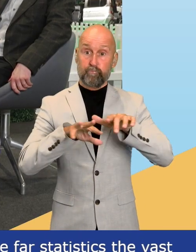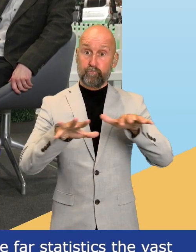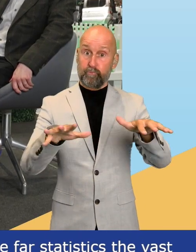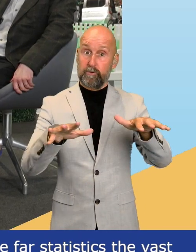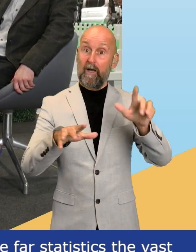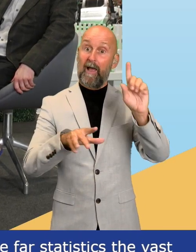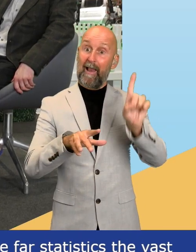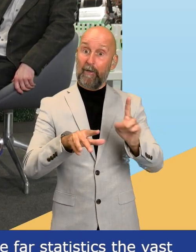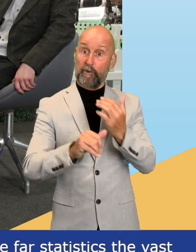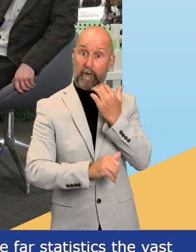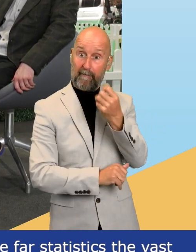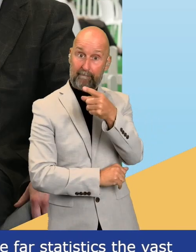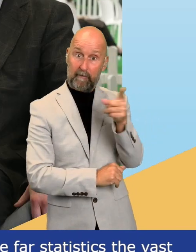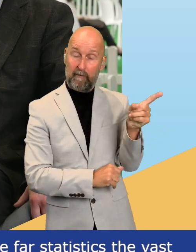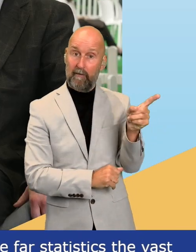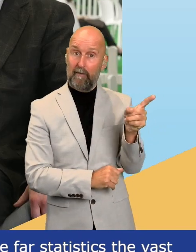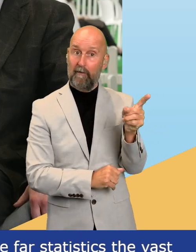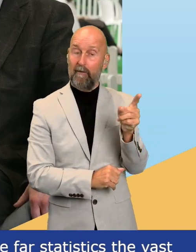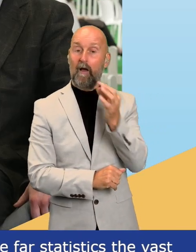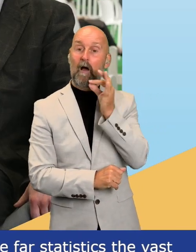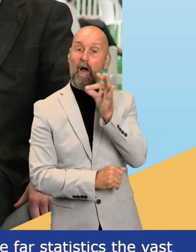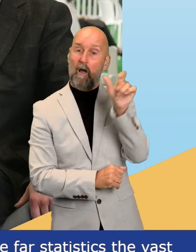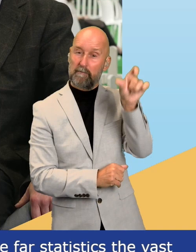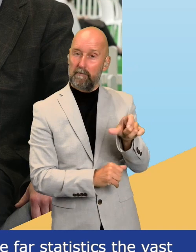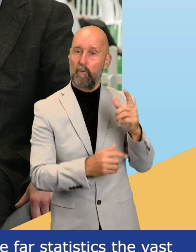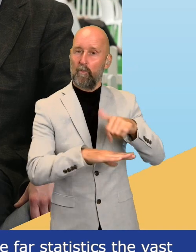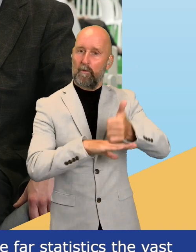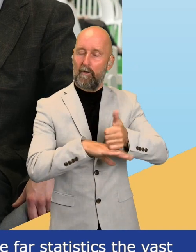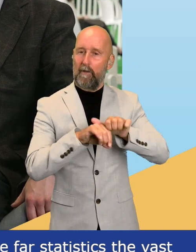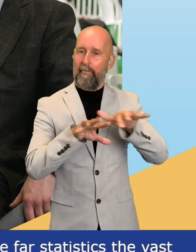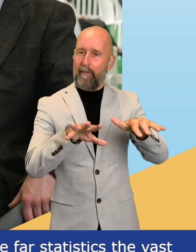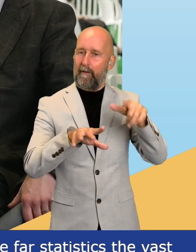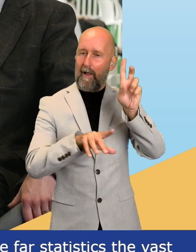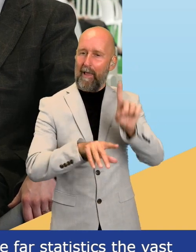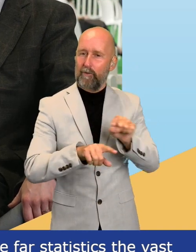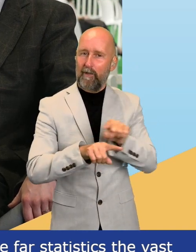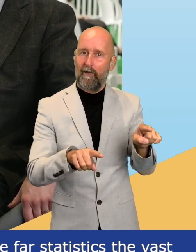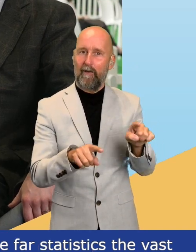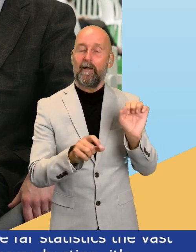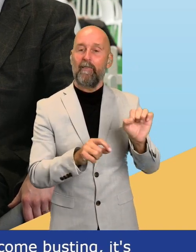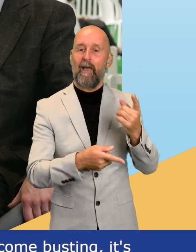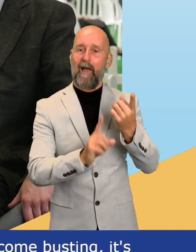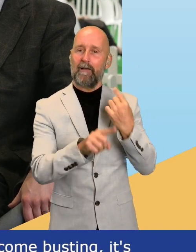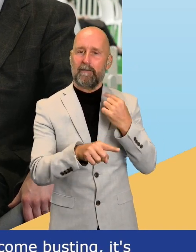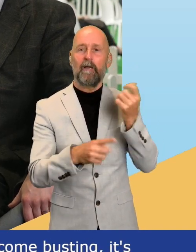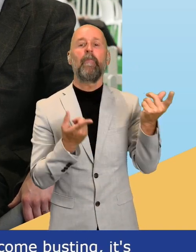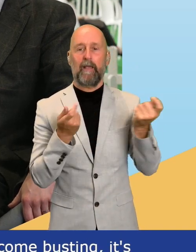I interviewed someone from the grid and effectively it was a really long answer, but their answer was yes.